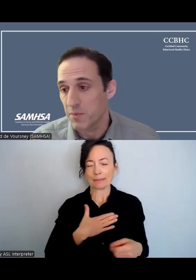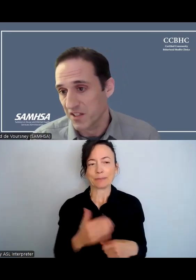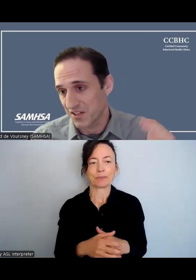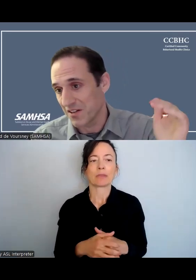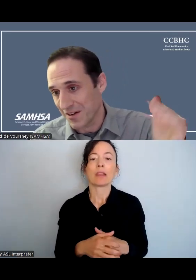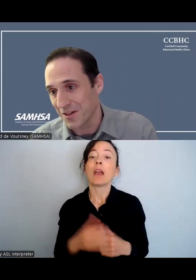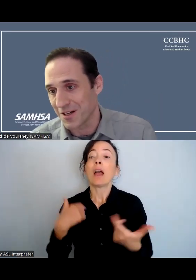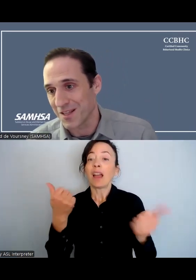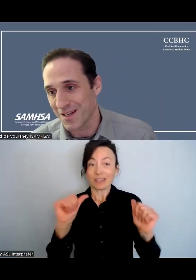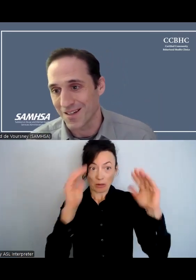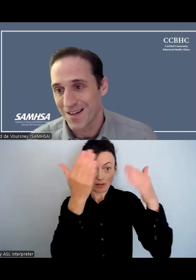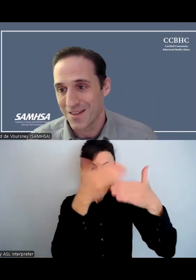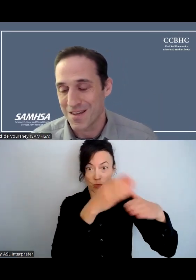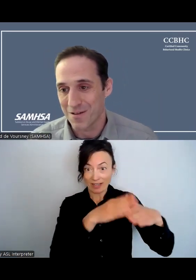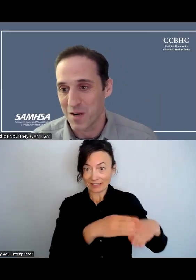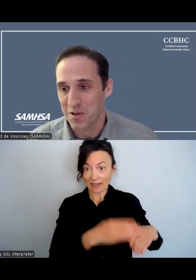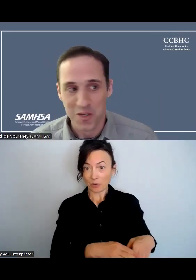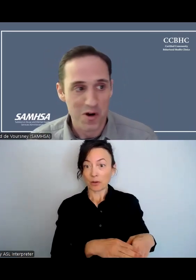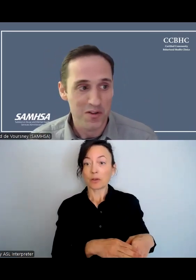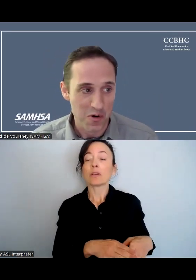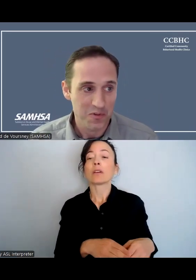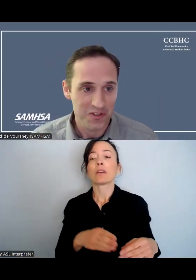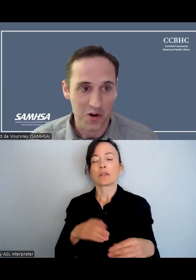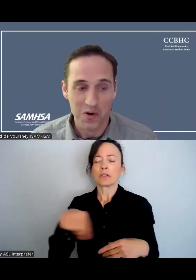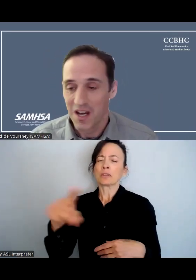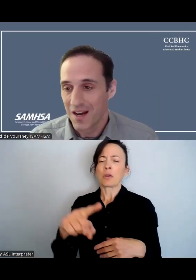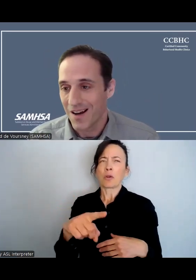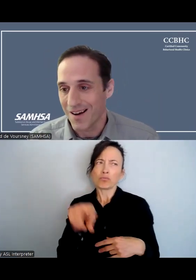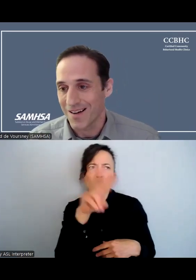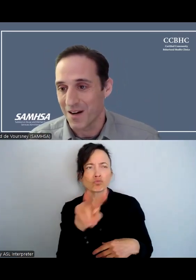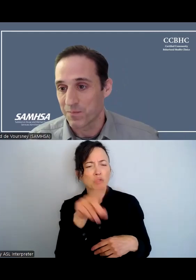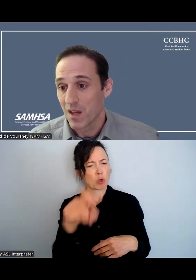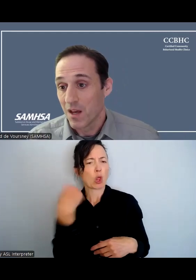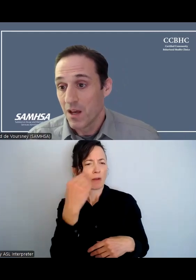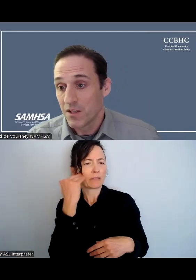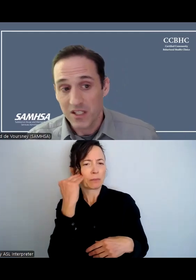So I tried to break this out along the framework that you all know. So